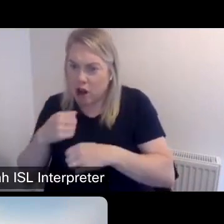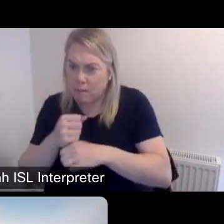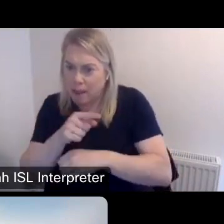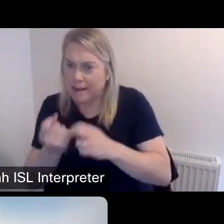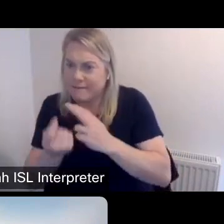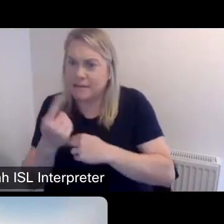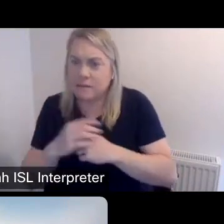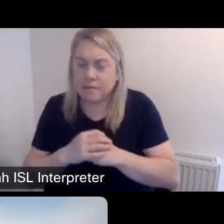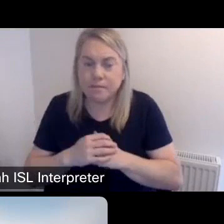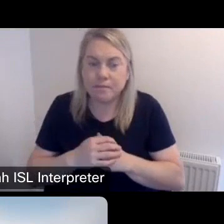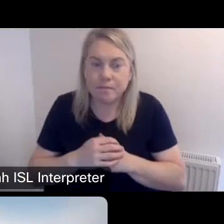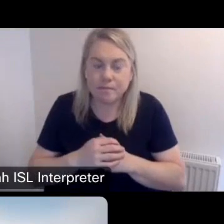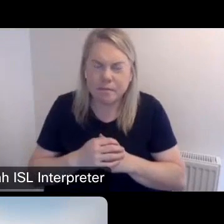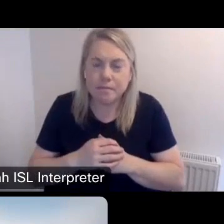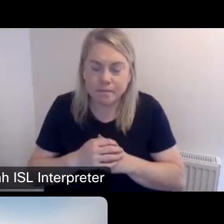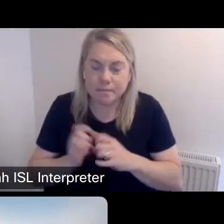Thank you.